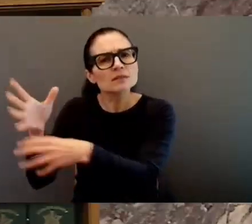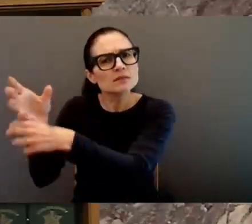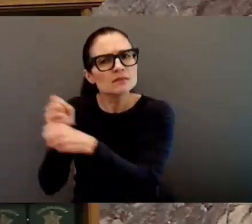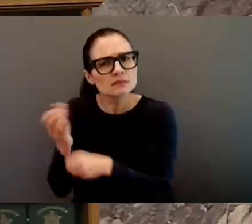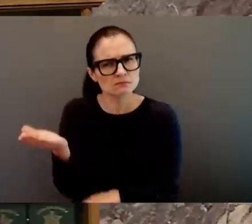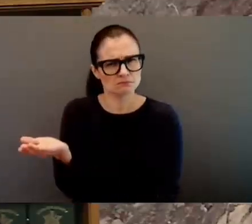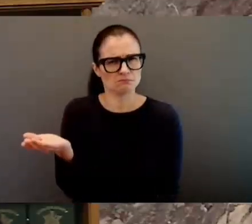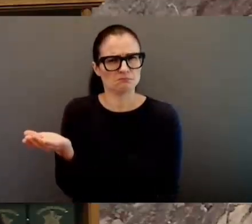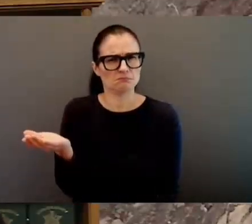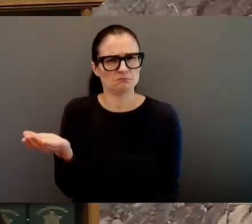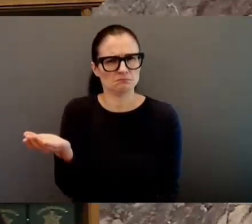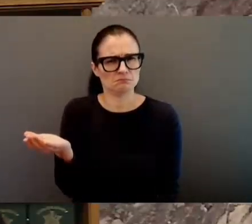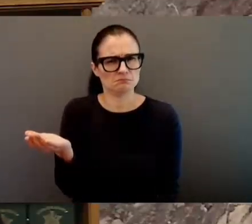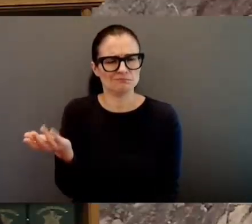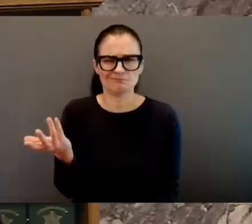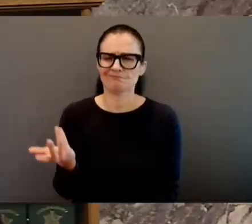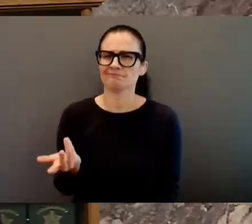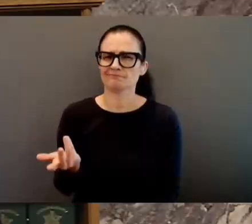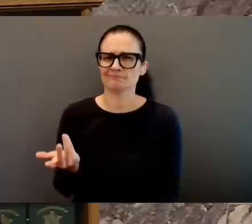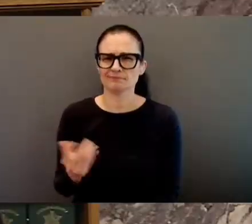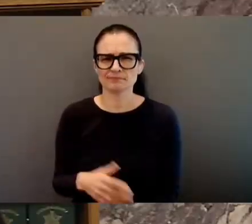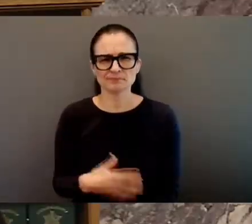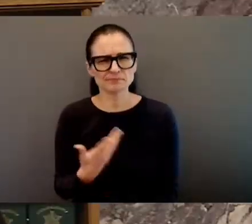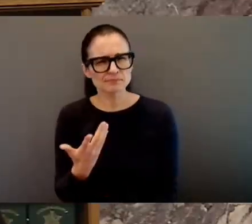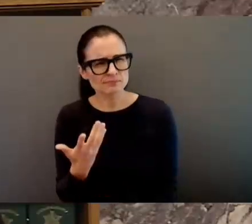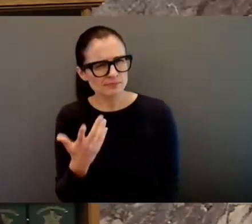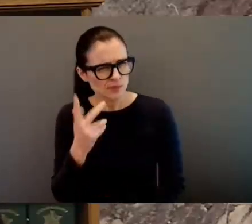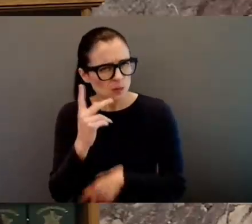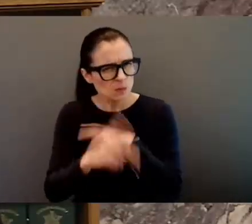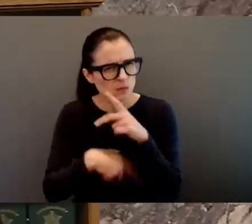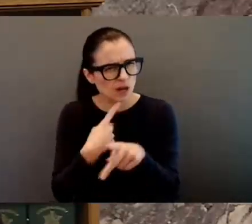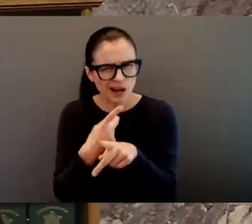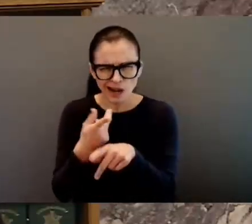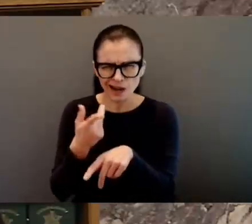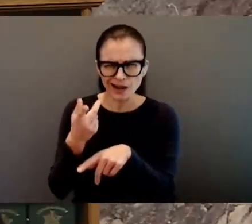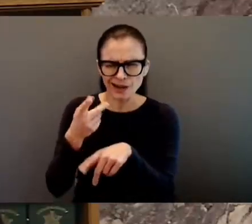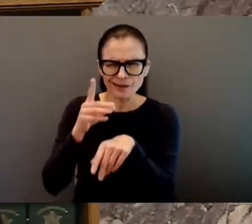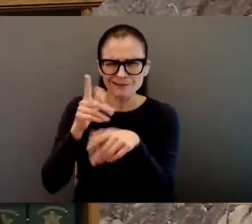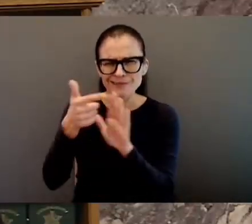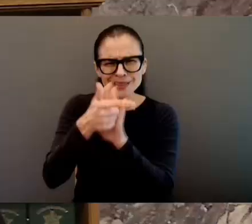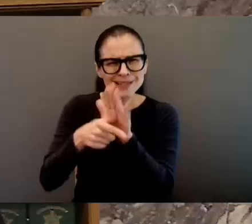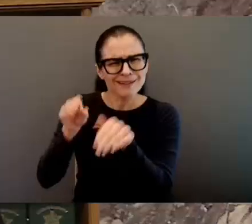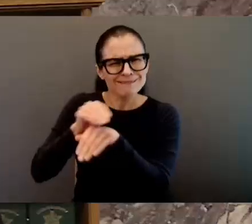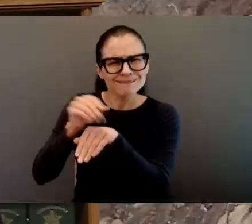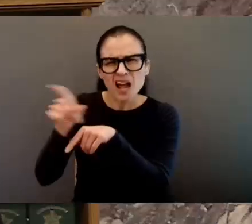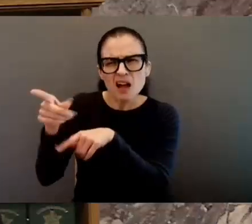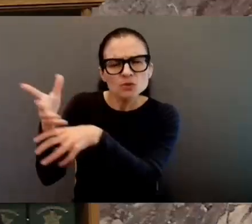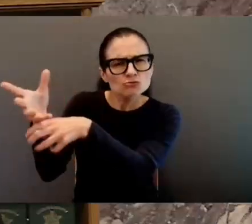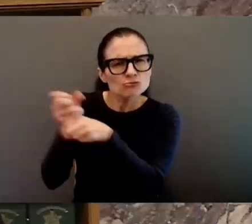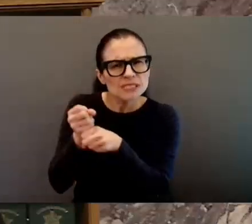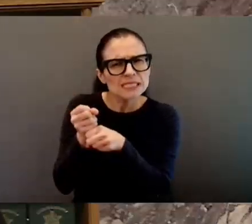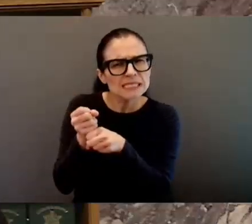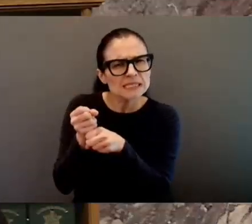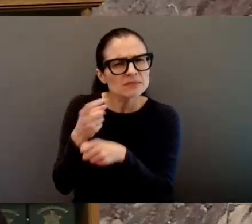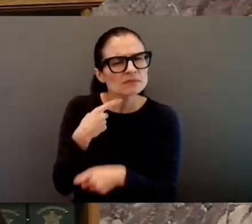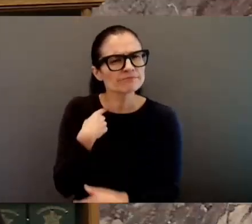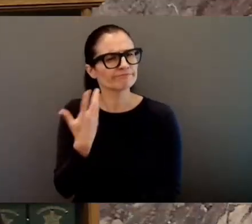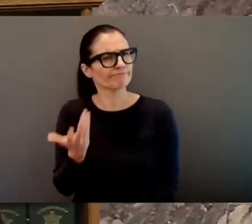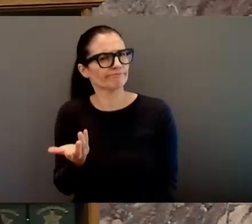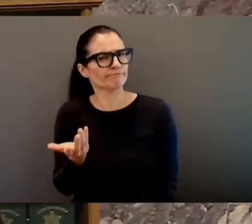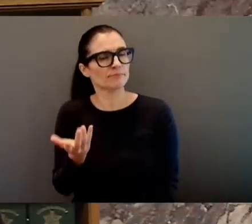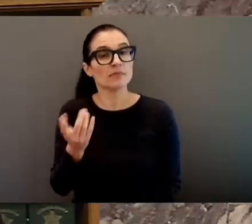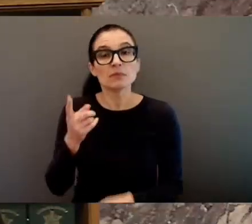Cowichan case. However, the Premier tells Indigenous leaders this appeal, and I quote, isn't really about Cowichan, end